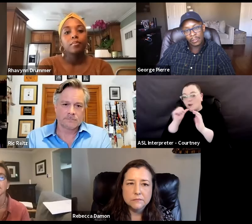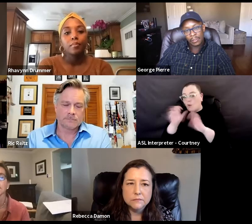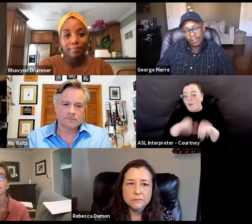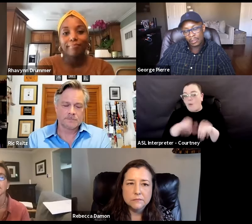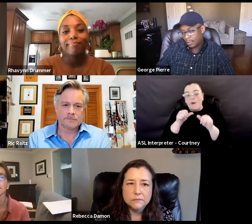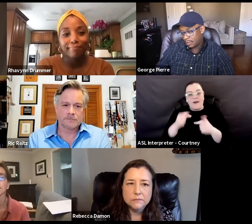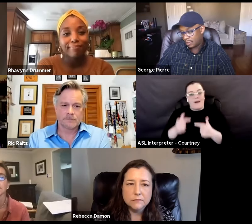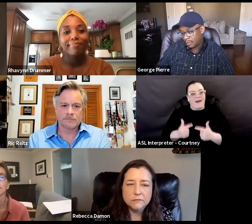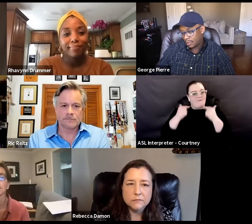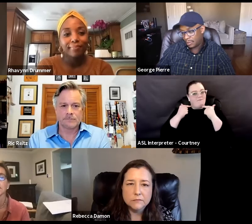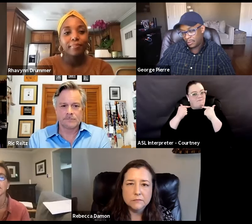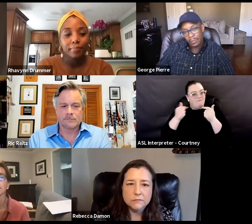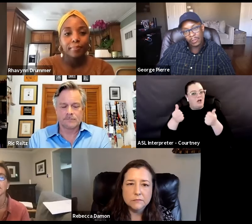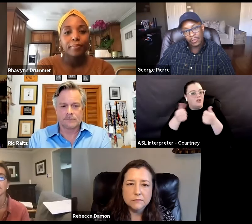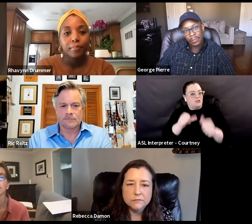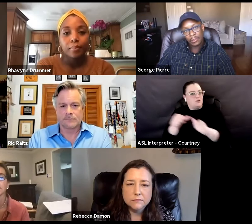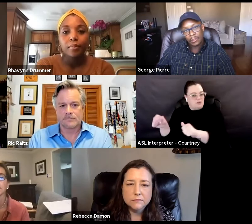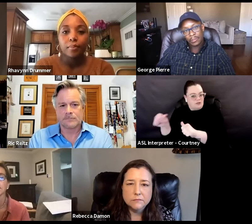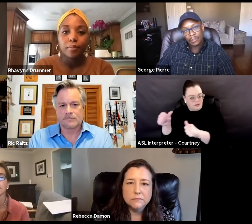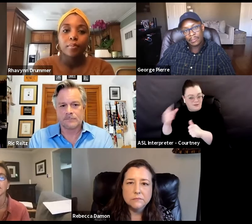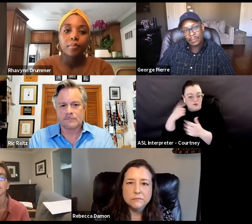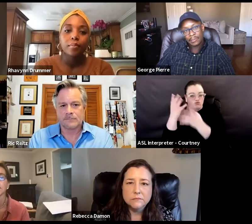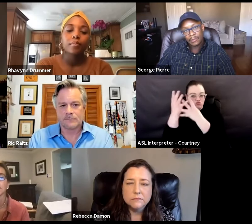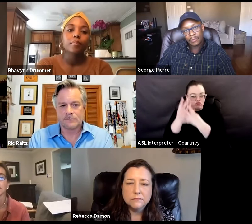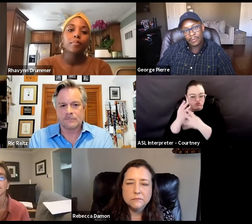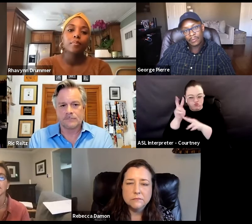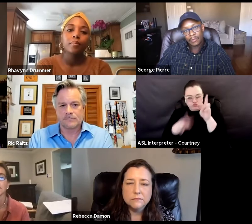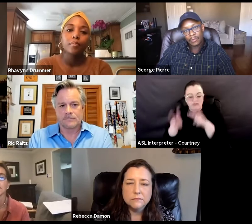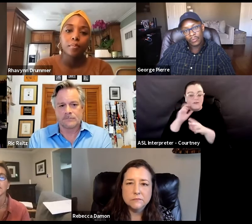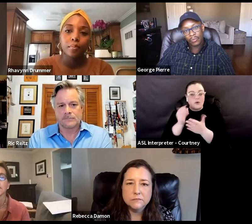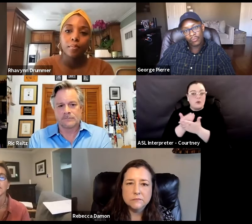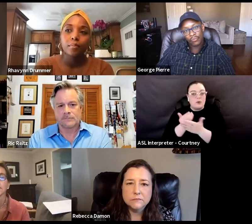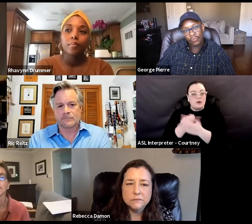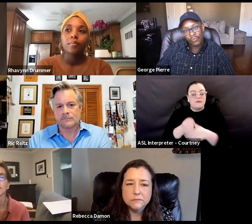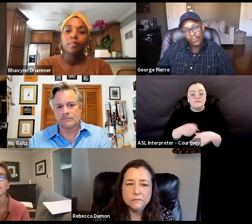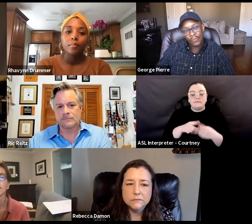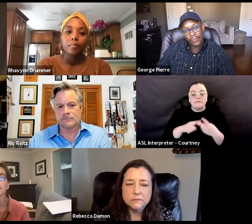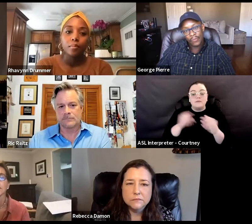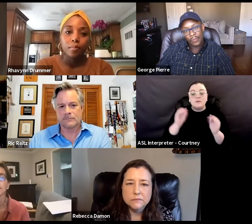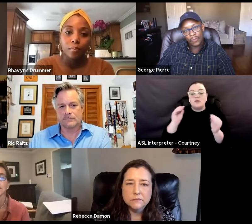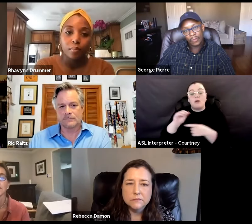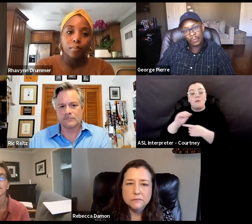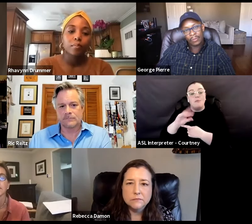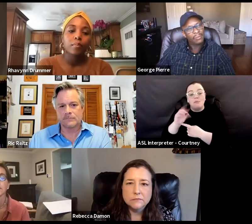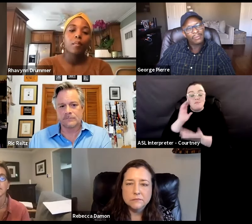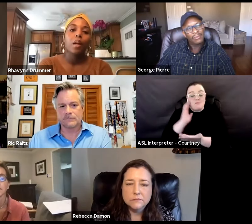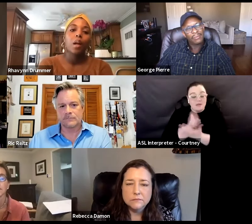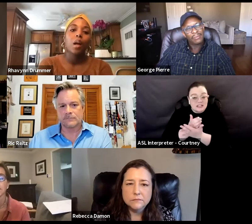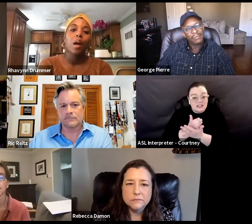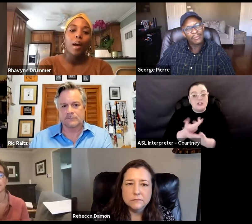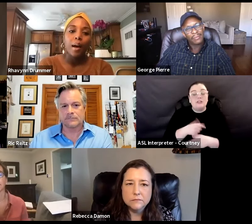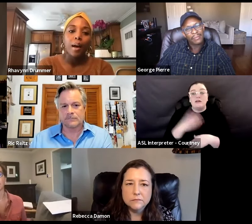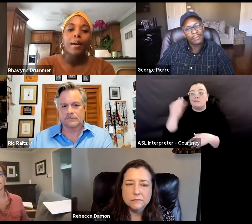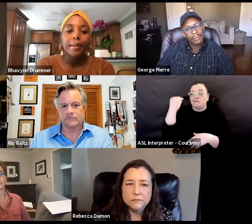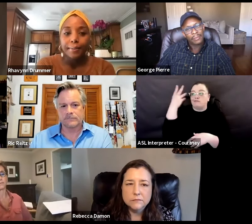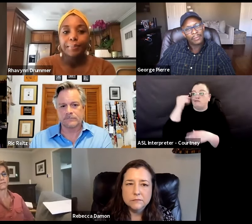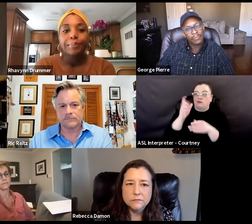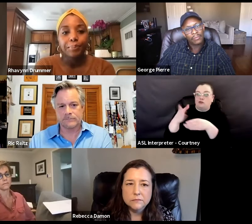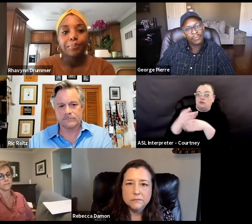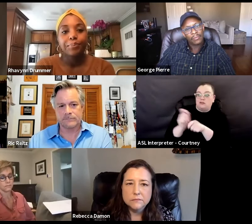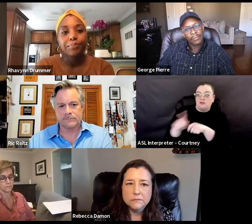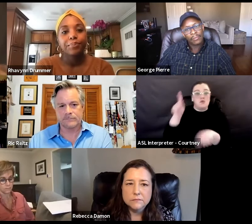now, to screen for new talent. Don't take pictures or, and again, you can't hold general meetings.